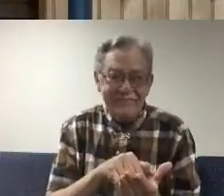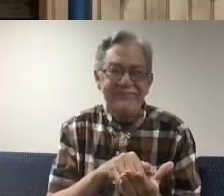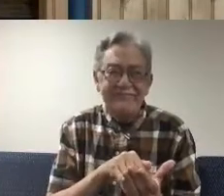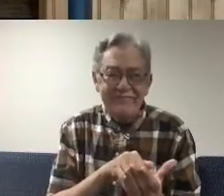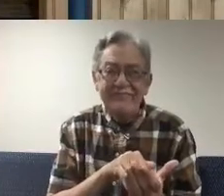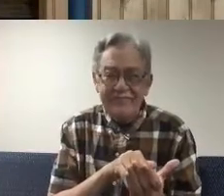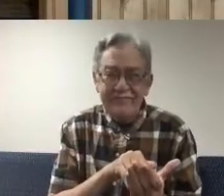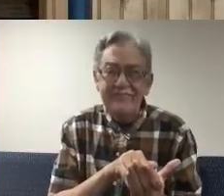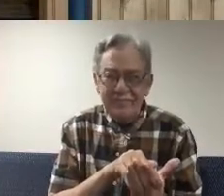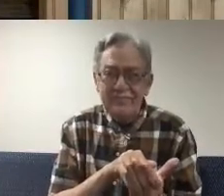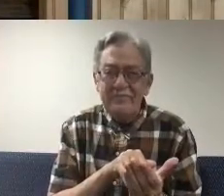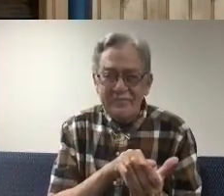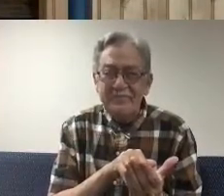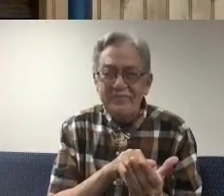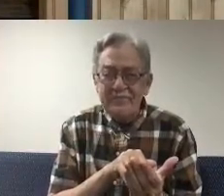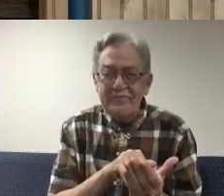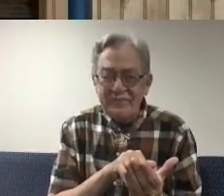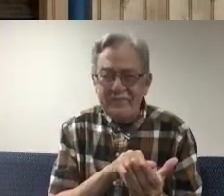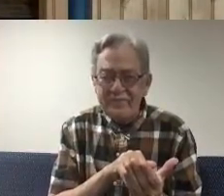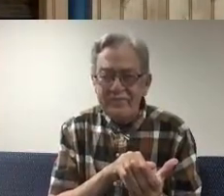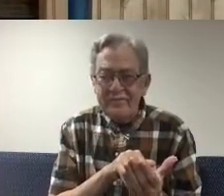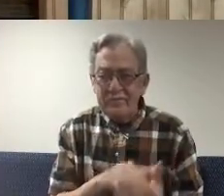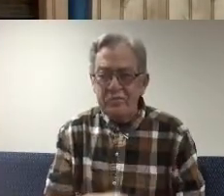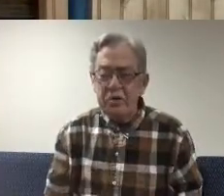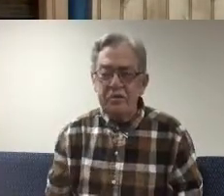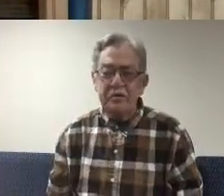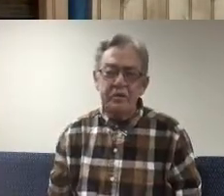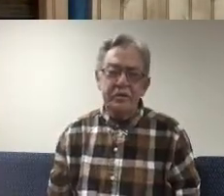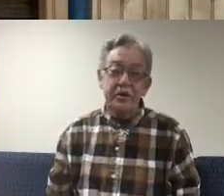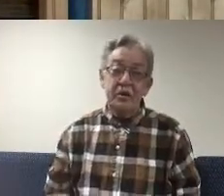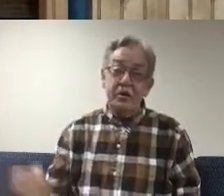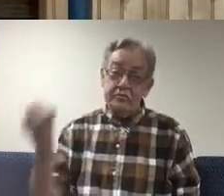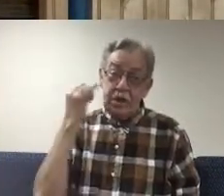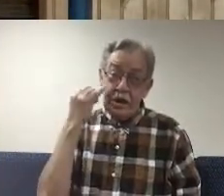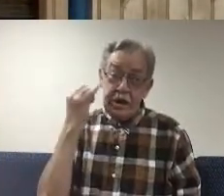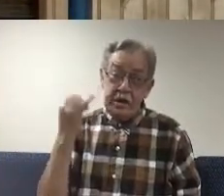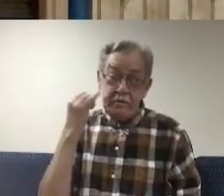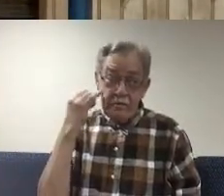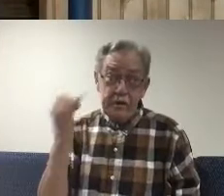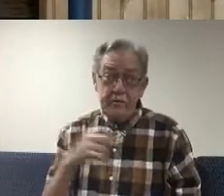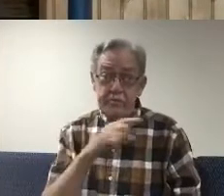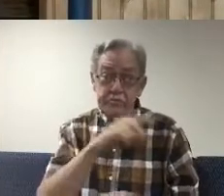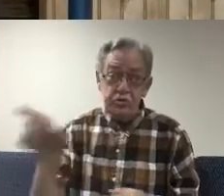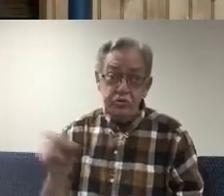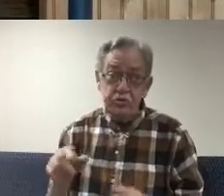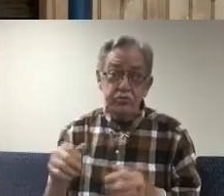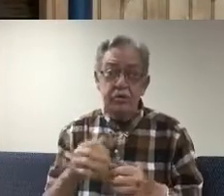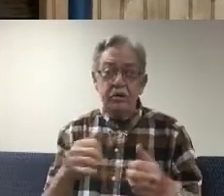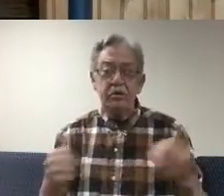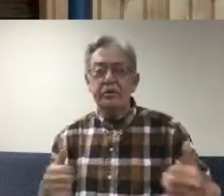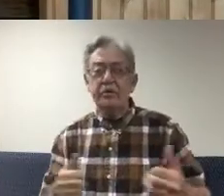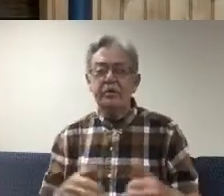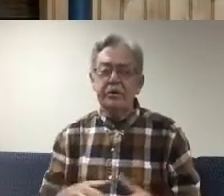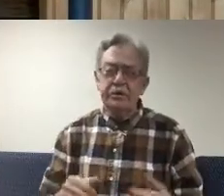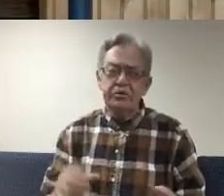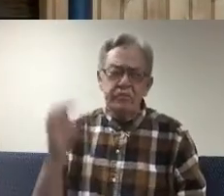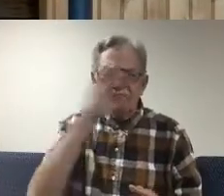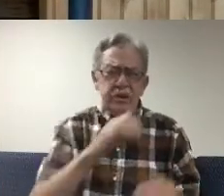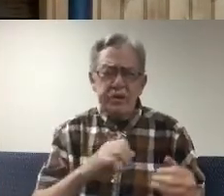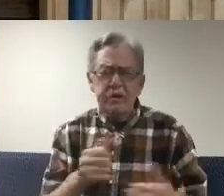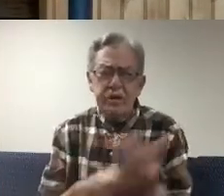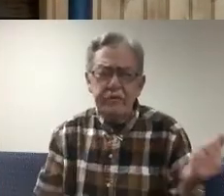passion. We all lived in this desires of the body and the mind. We are all by